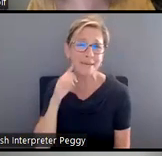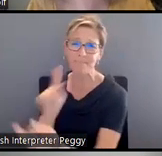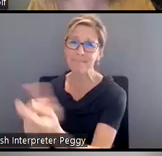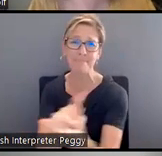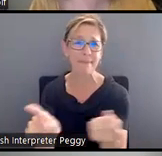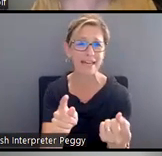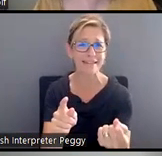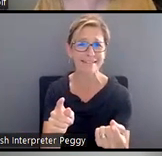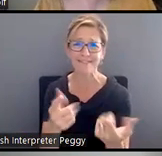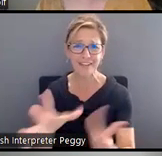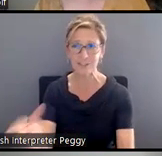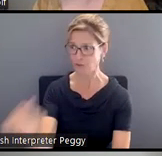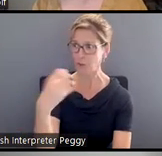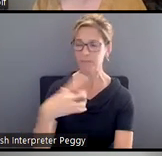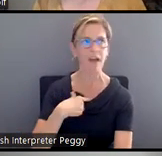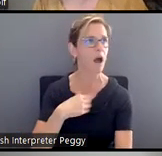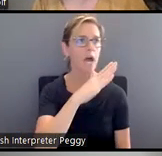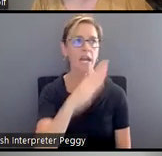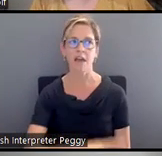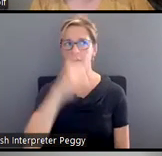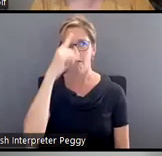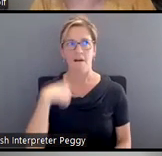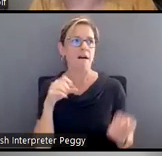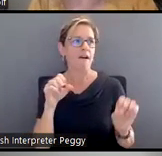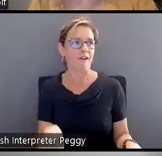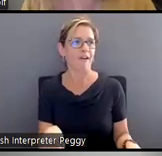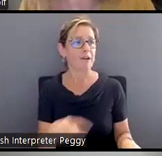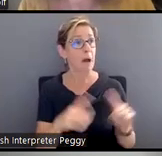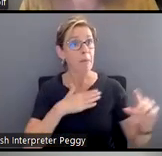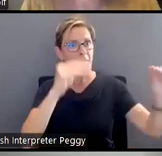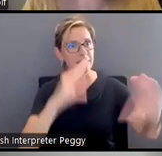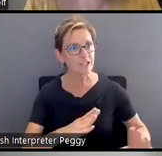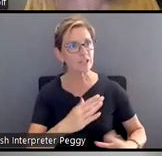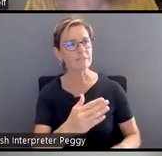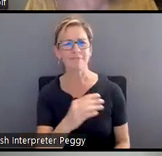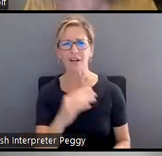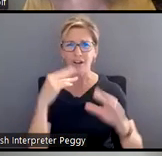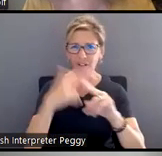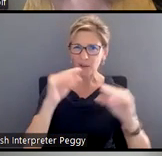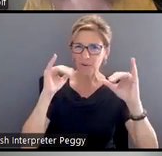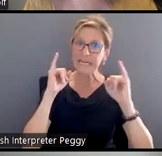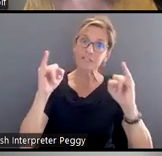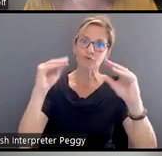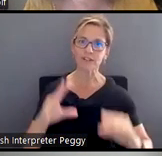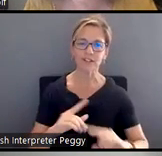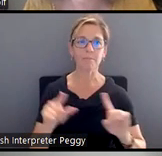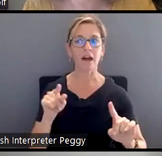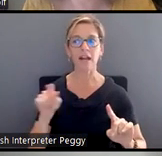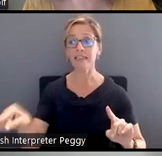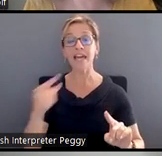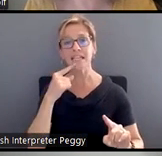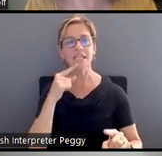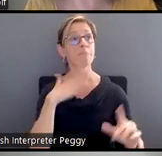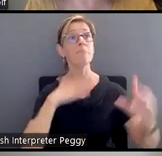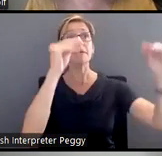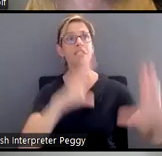could do this, but, my person, my teacher, whatever they call you, my instructor, believed in me and made